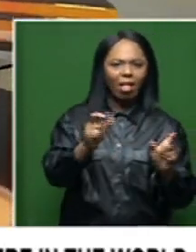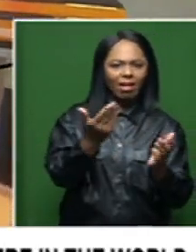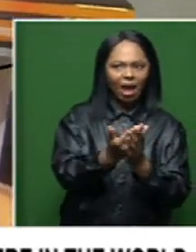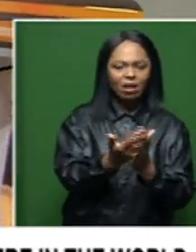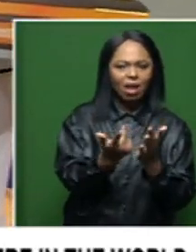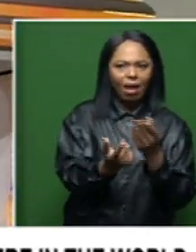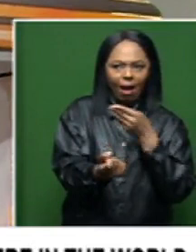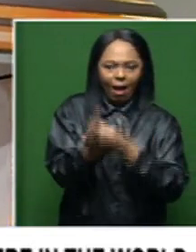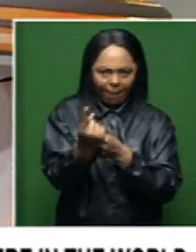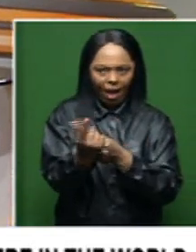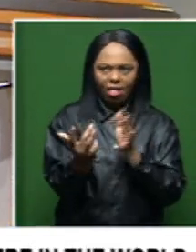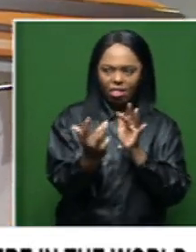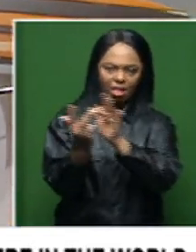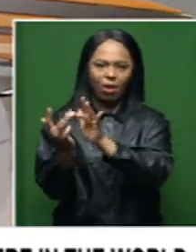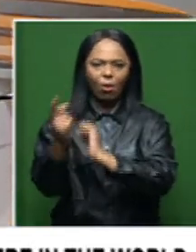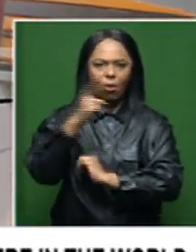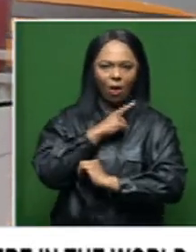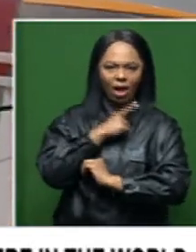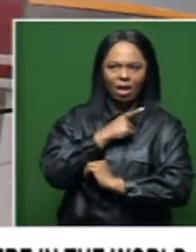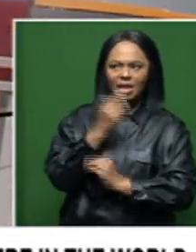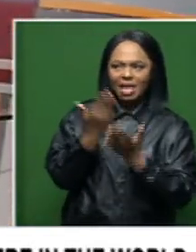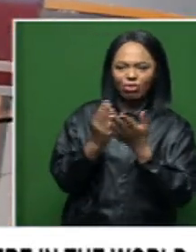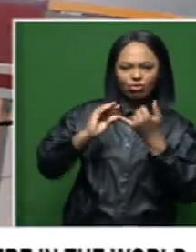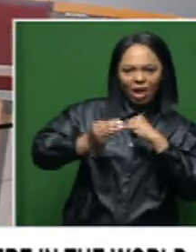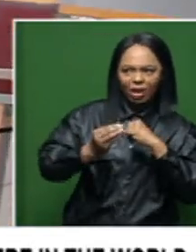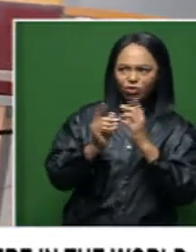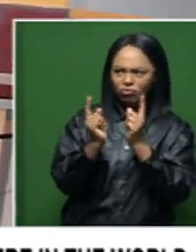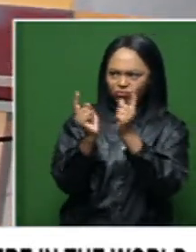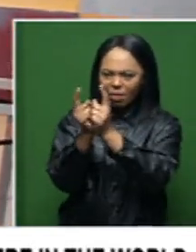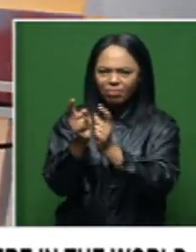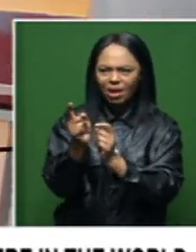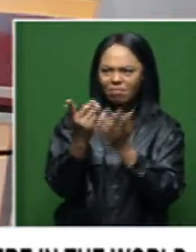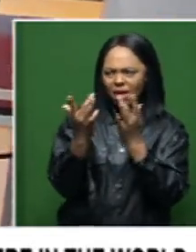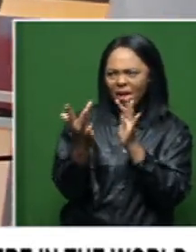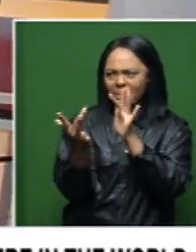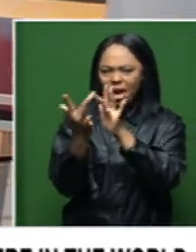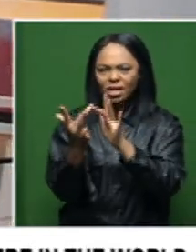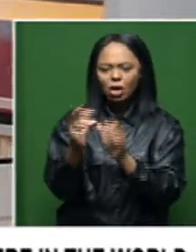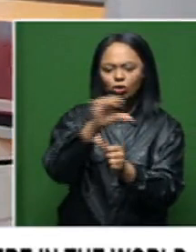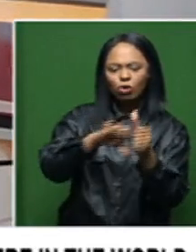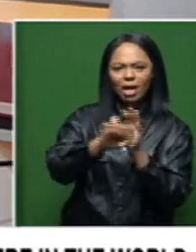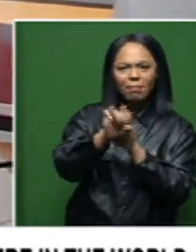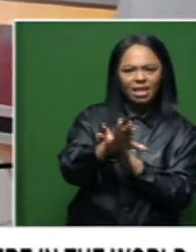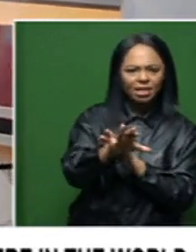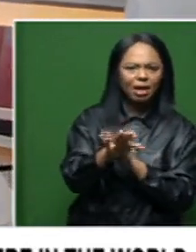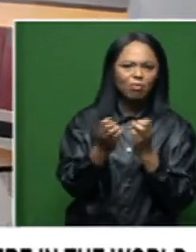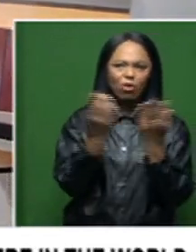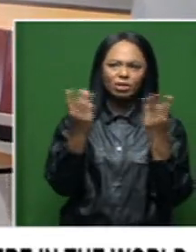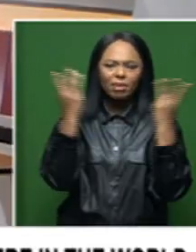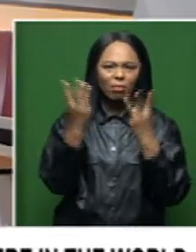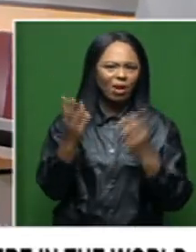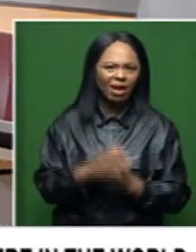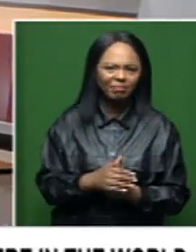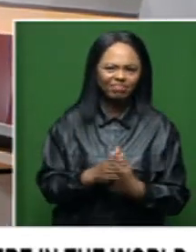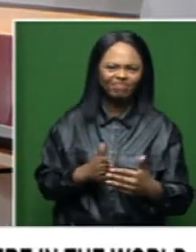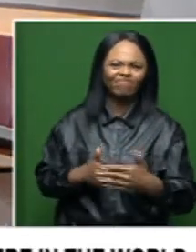reason is I could try to reach out to them on social media, but people waste people's times on social media, right? And you cannot just